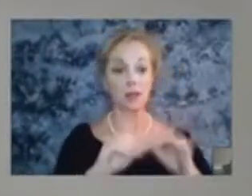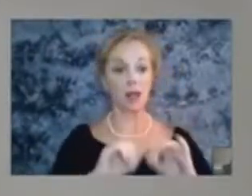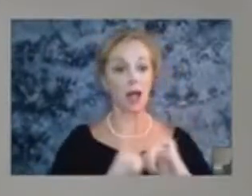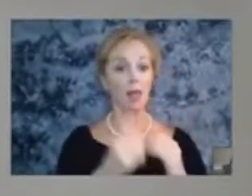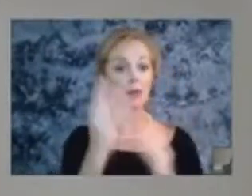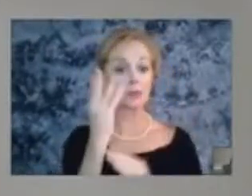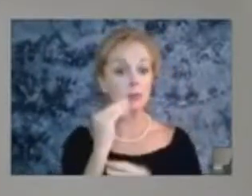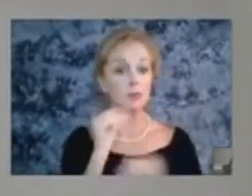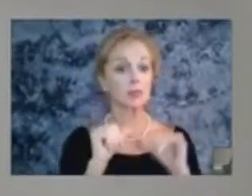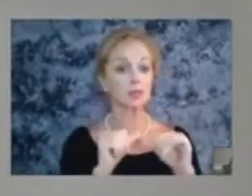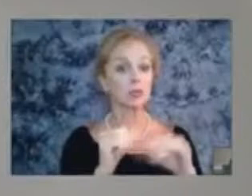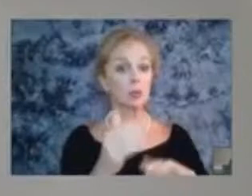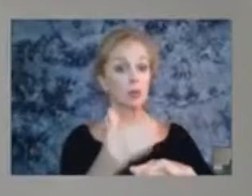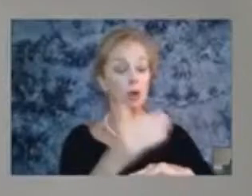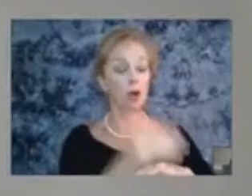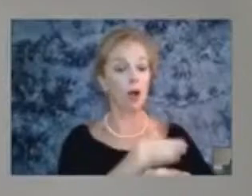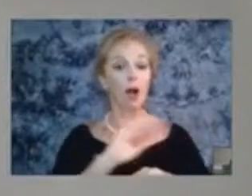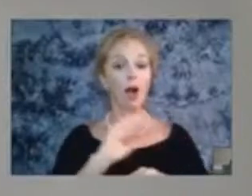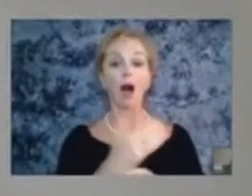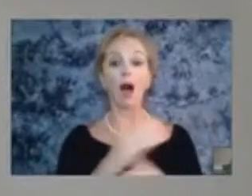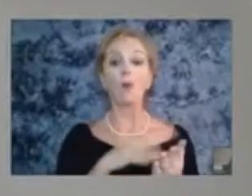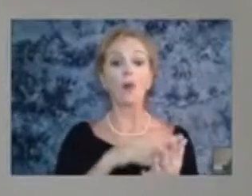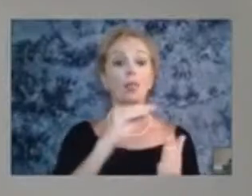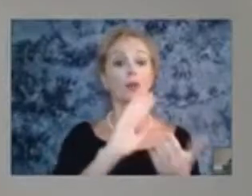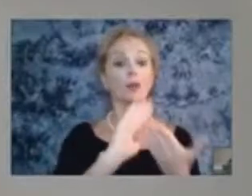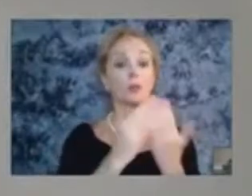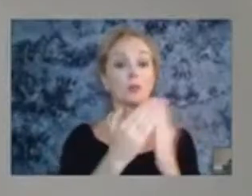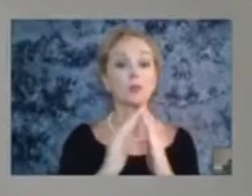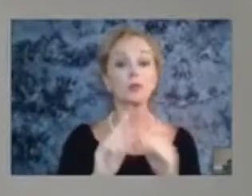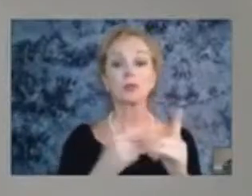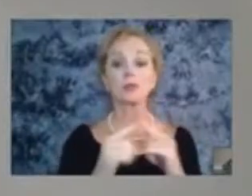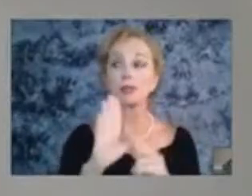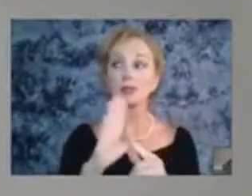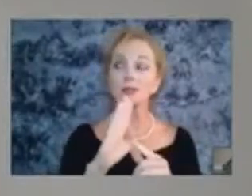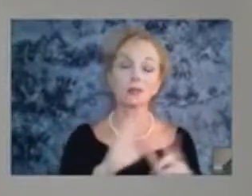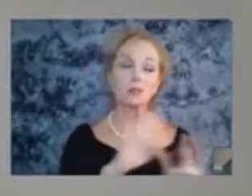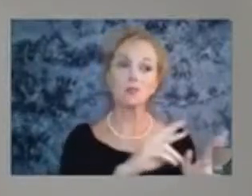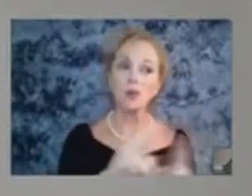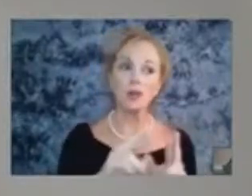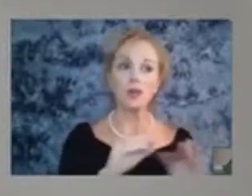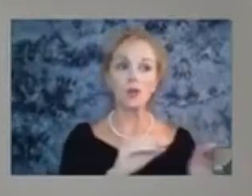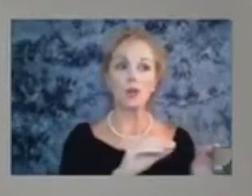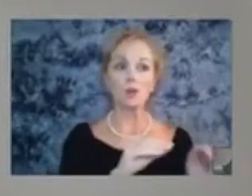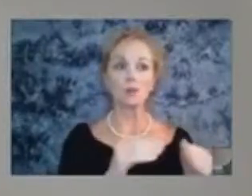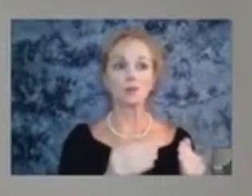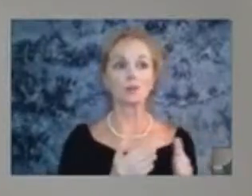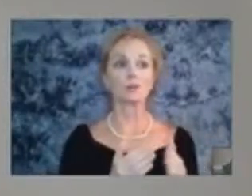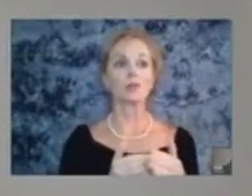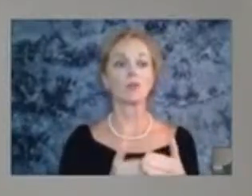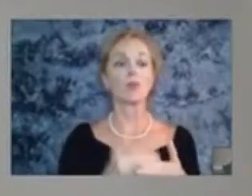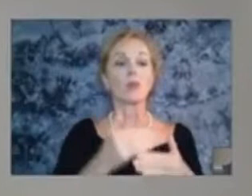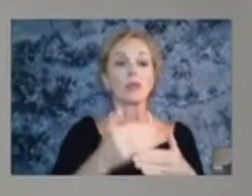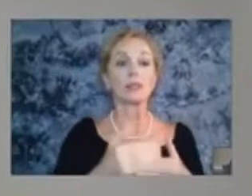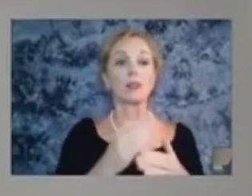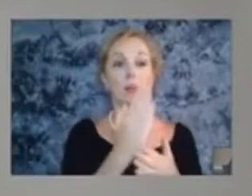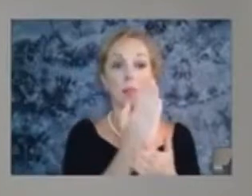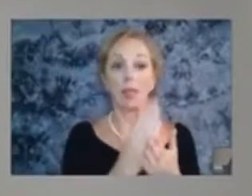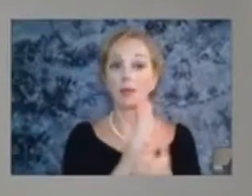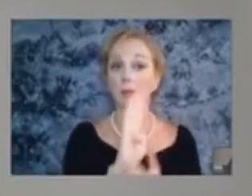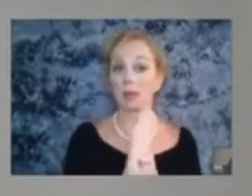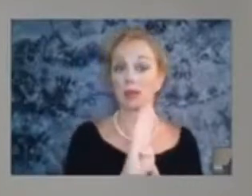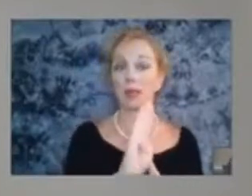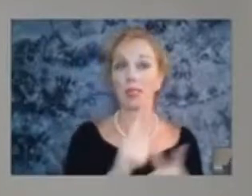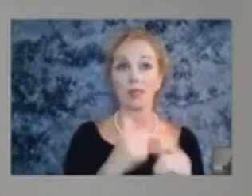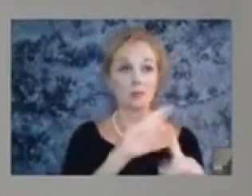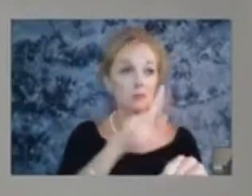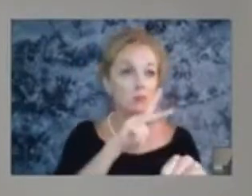improve, our learning community superintendents right now, as a part of their readiness to move into Plan B, are working with our respective principals on